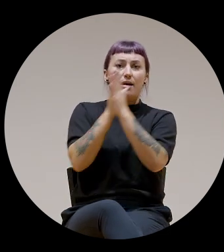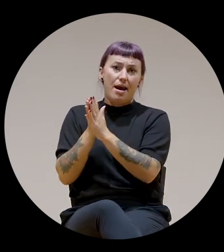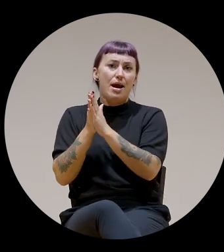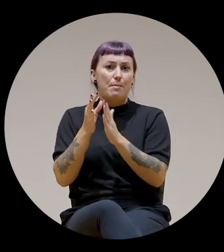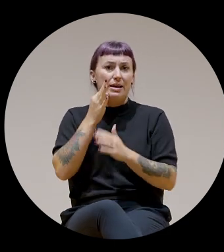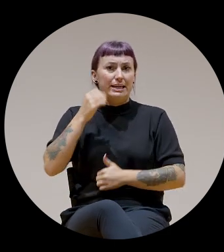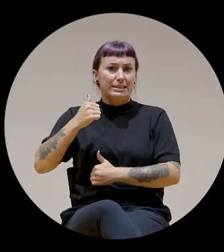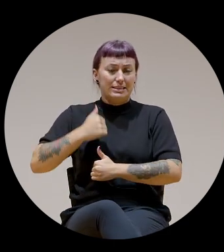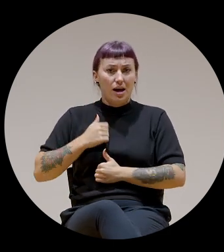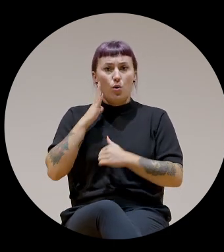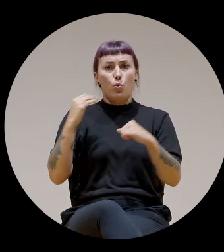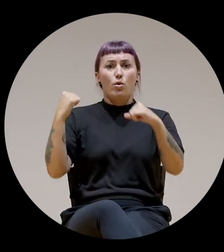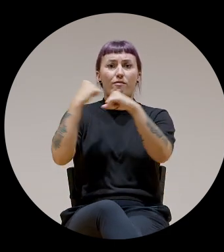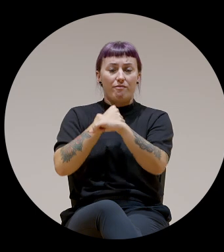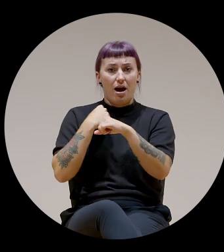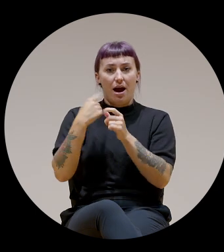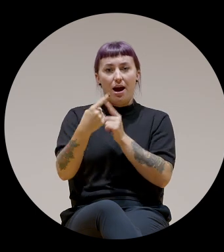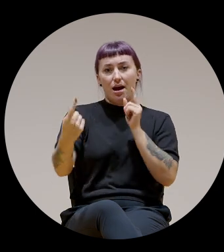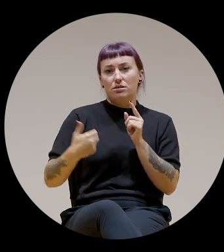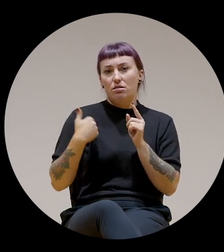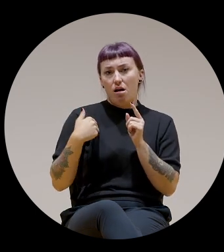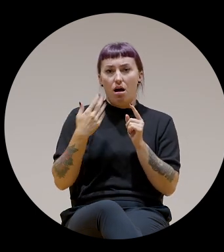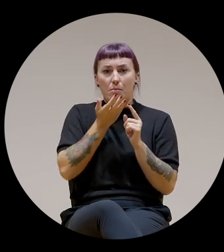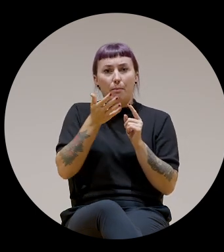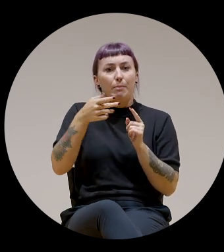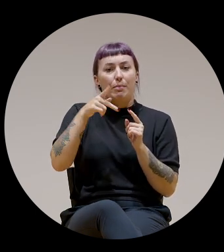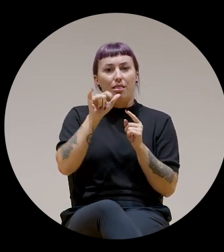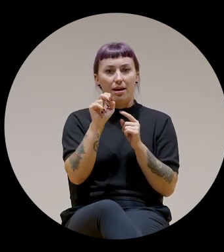when he was fighting enemies as a young Plains warrior.